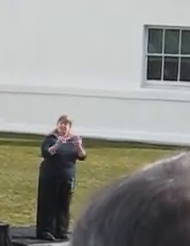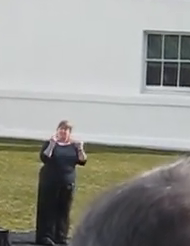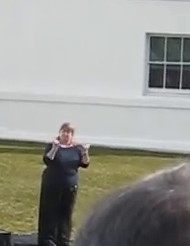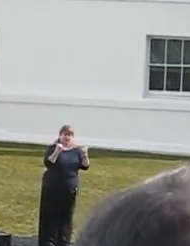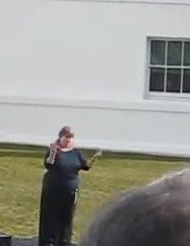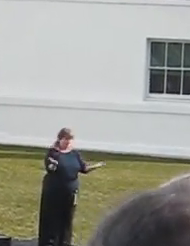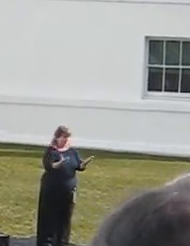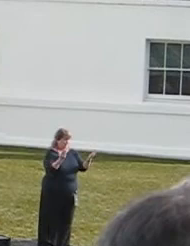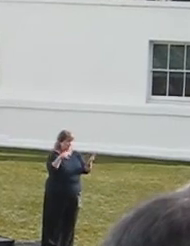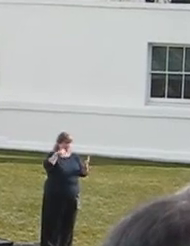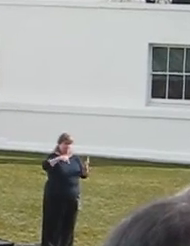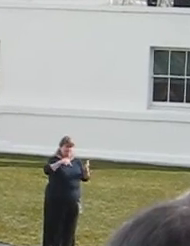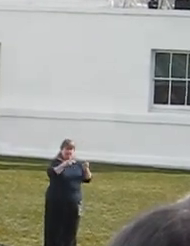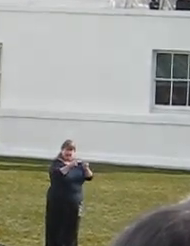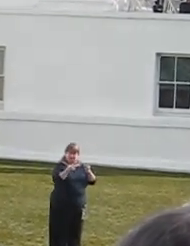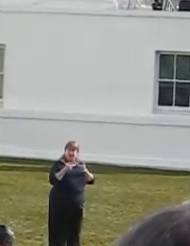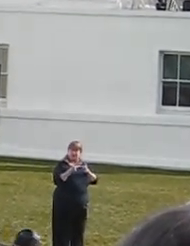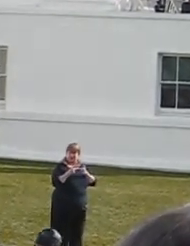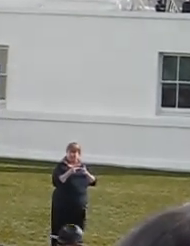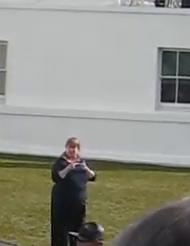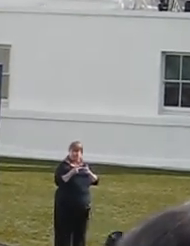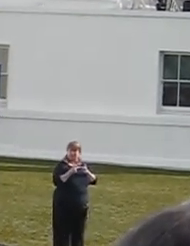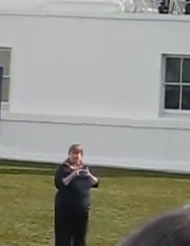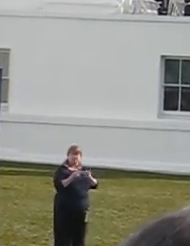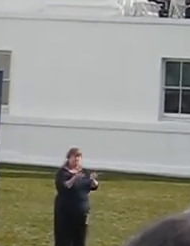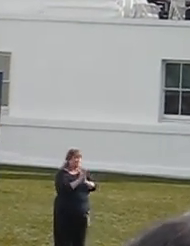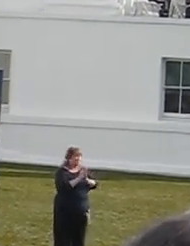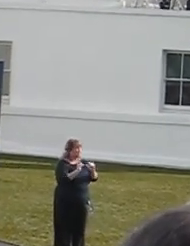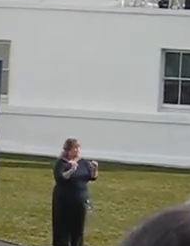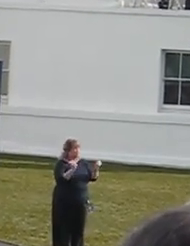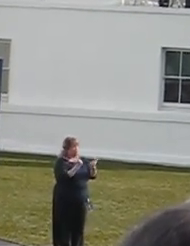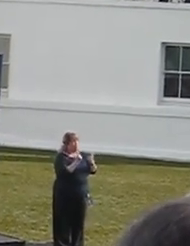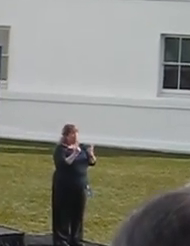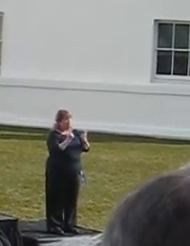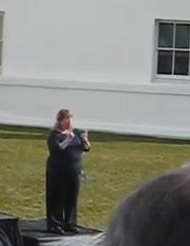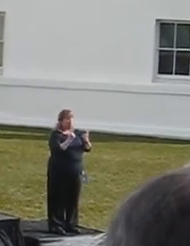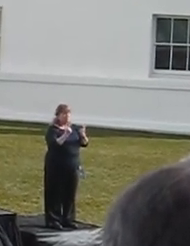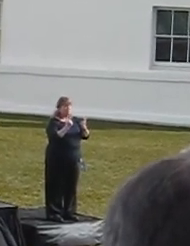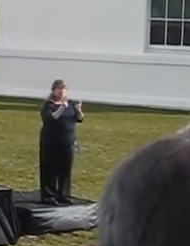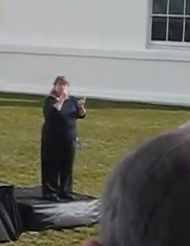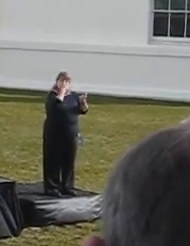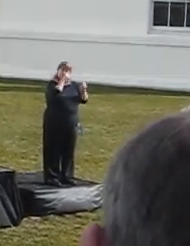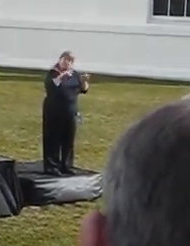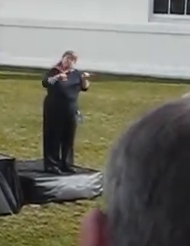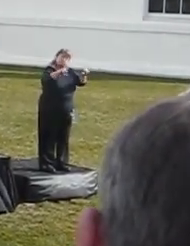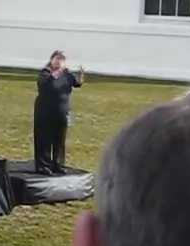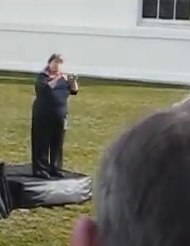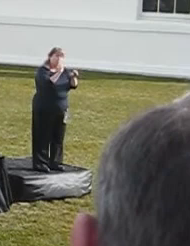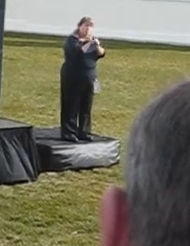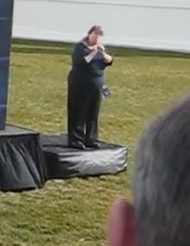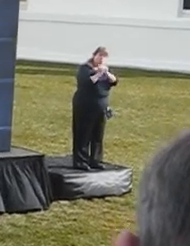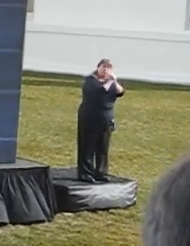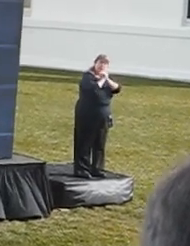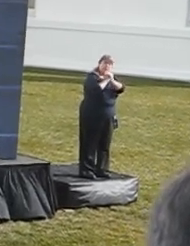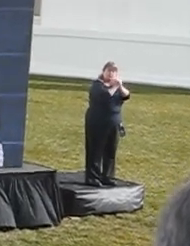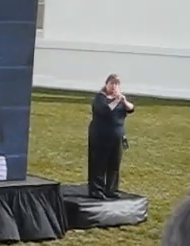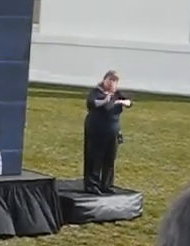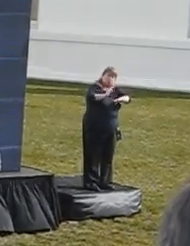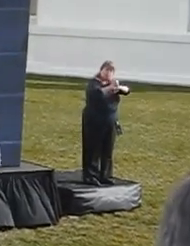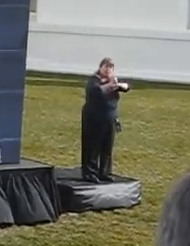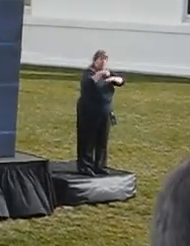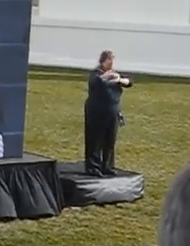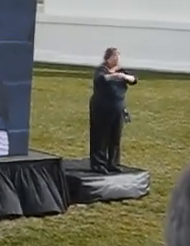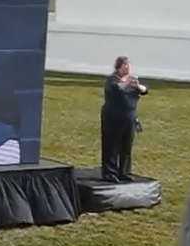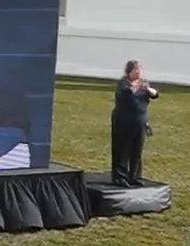now here in this place that I ask us all to mutually pledge to work together to create